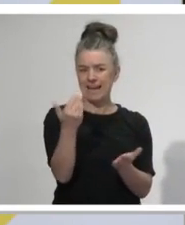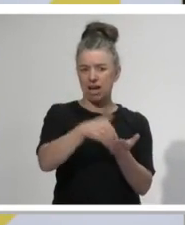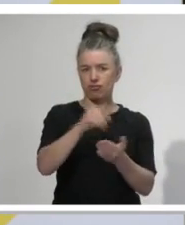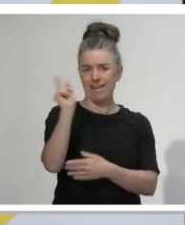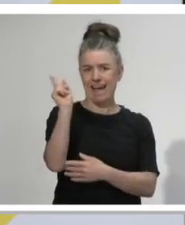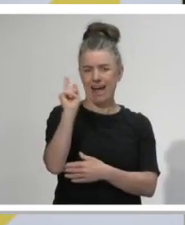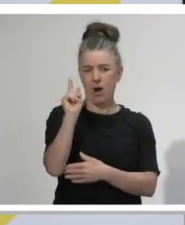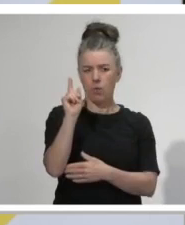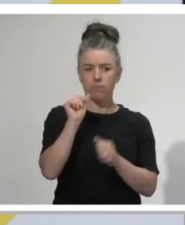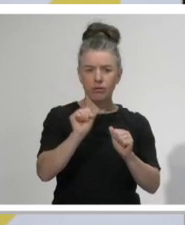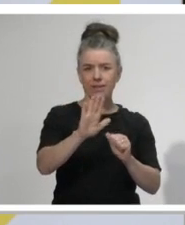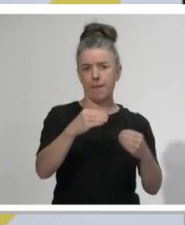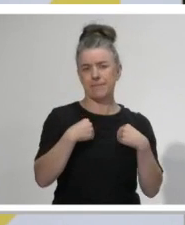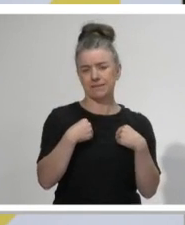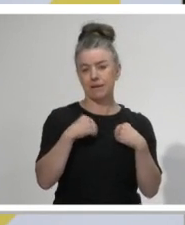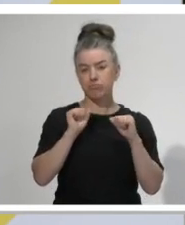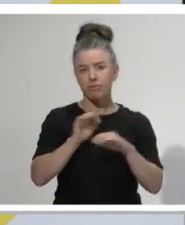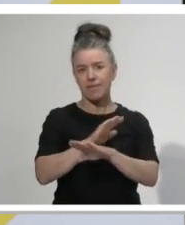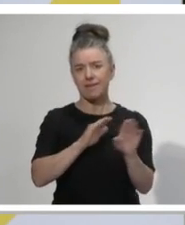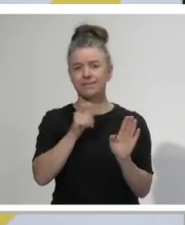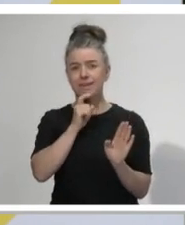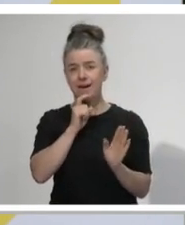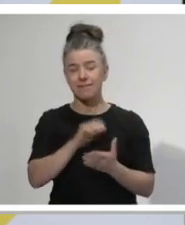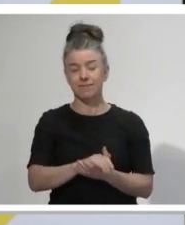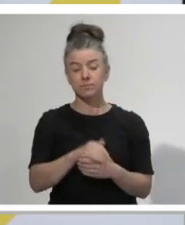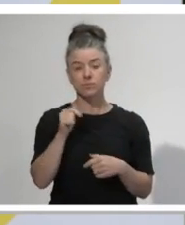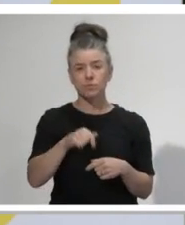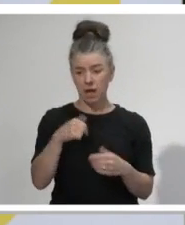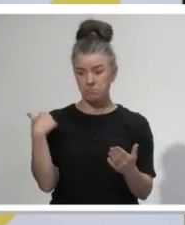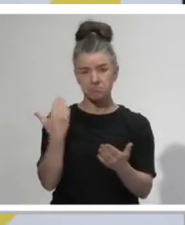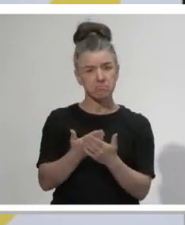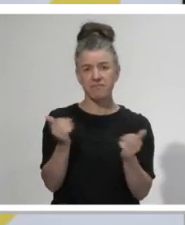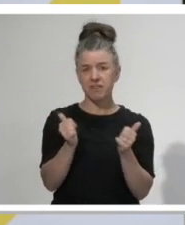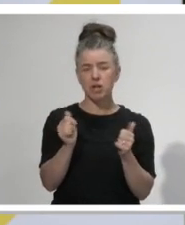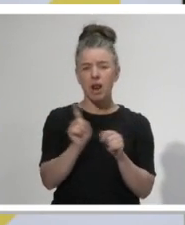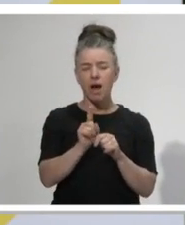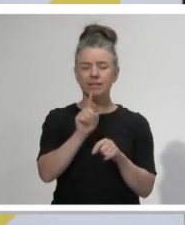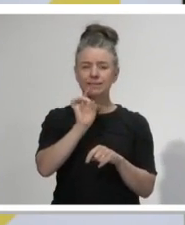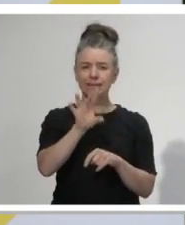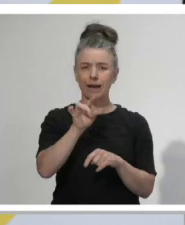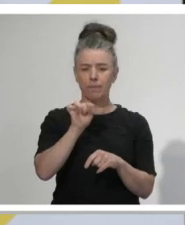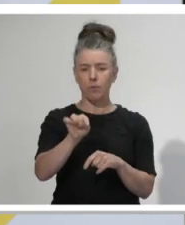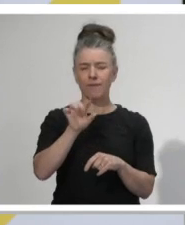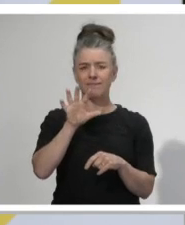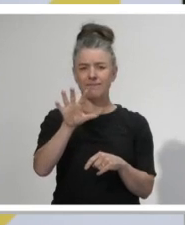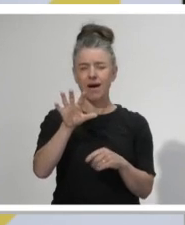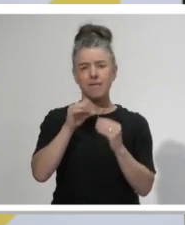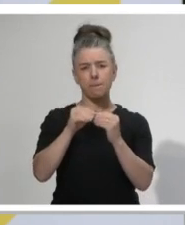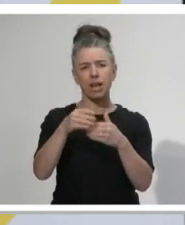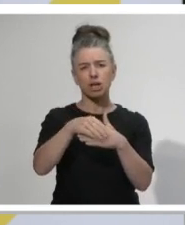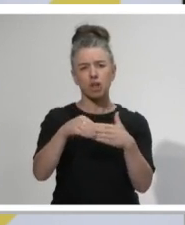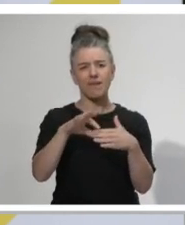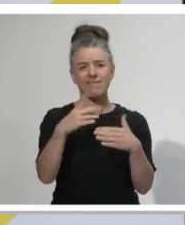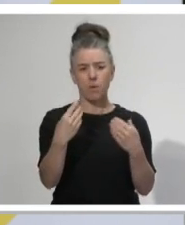incomes. To date, the government has acted quickly to put in place business support, such as the $10.5 billion wage subsidy, the